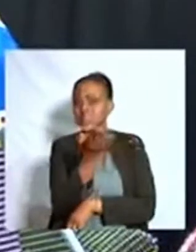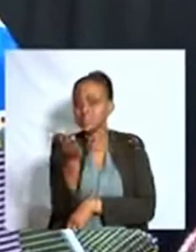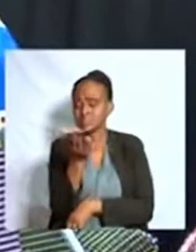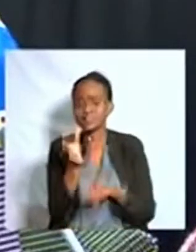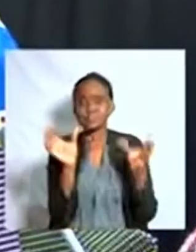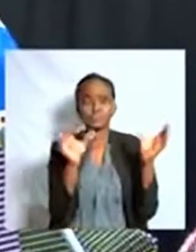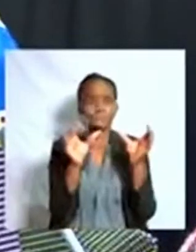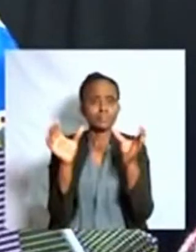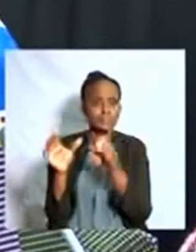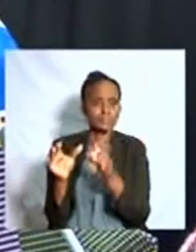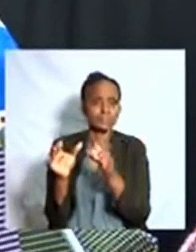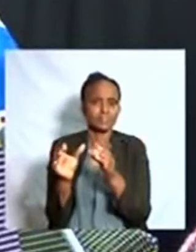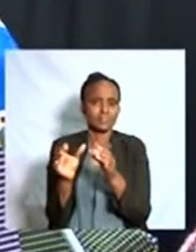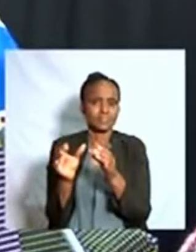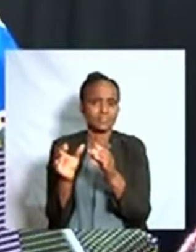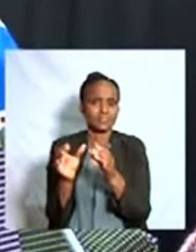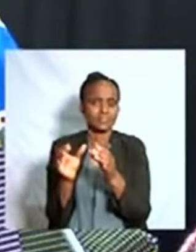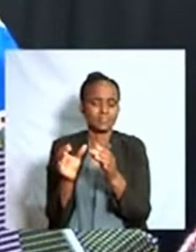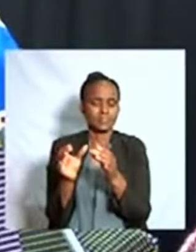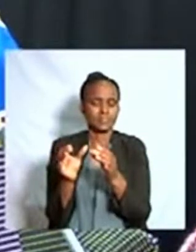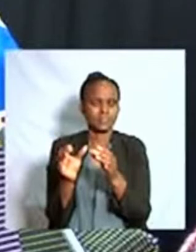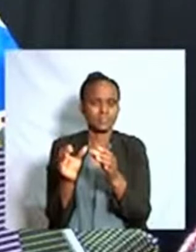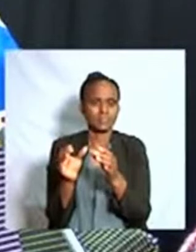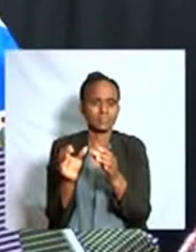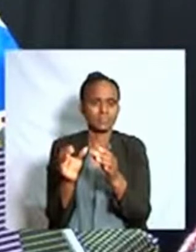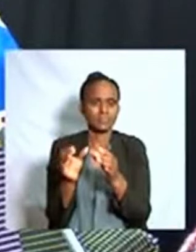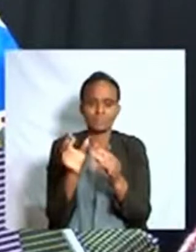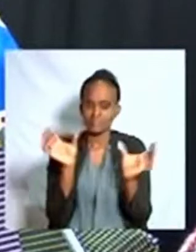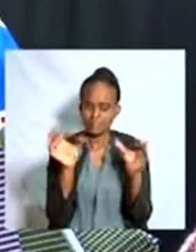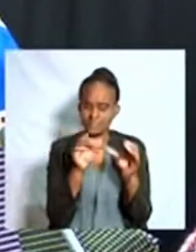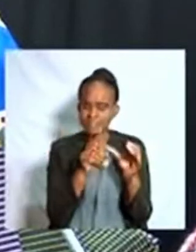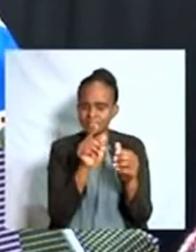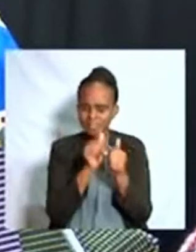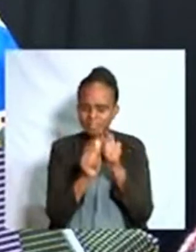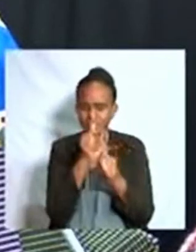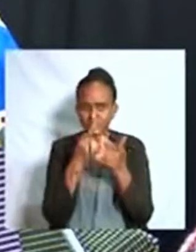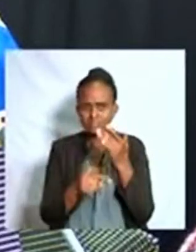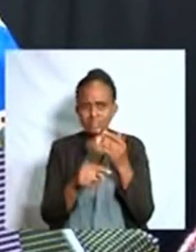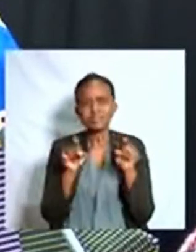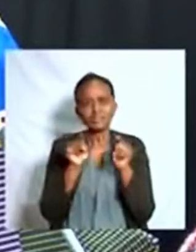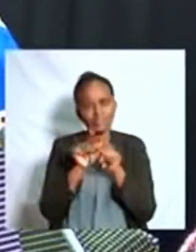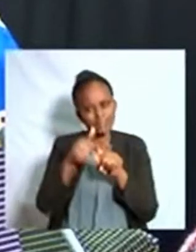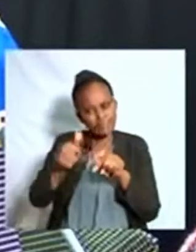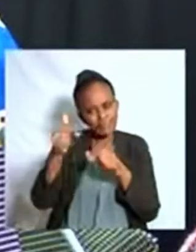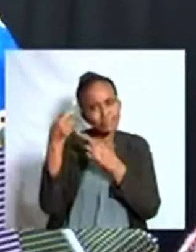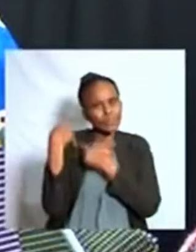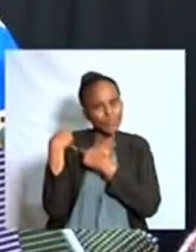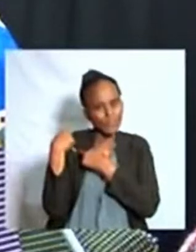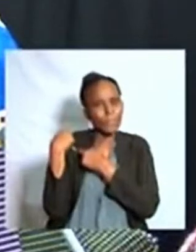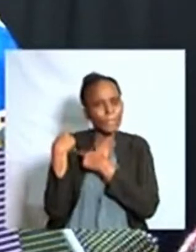council who are supposed, this is the council which is supposed to be in charge of